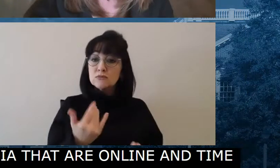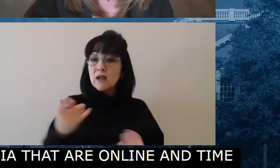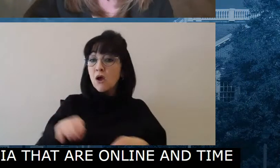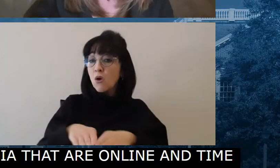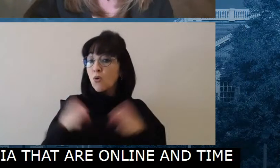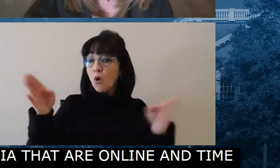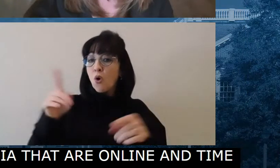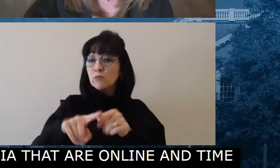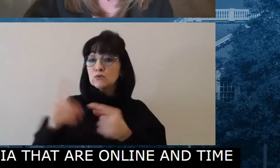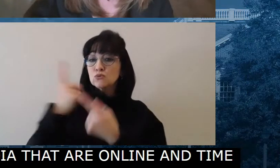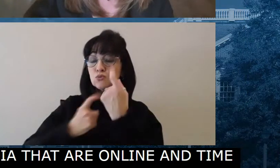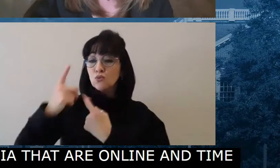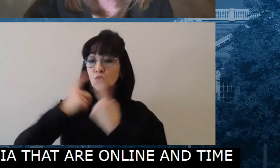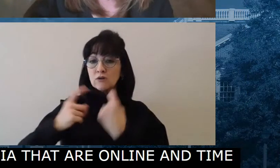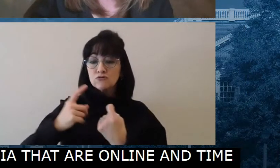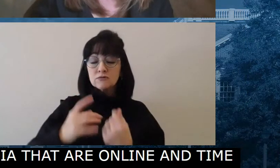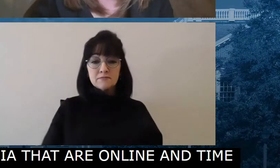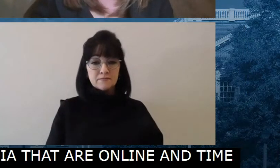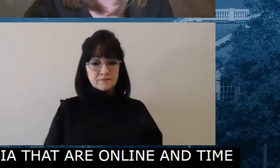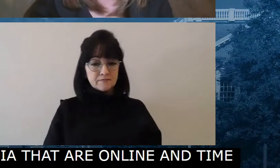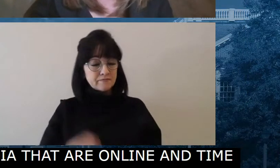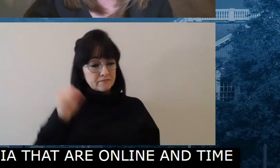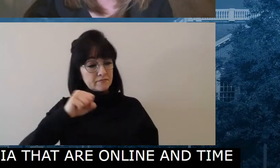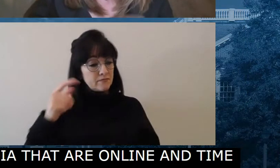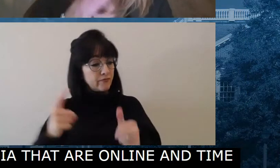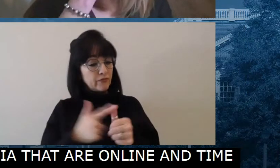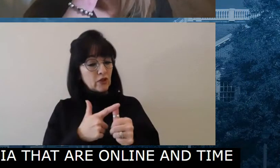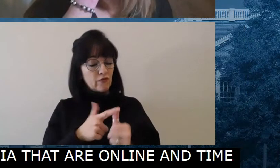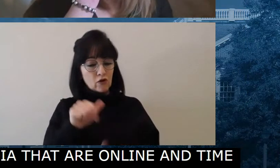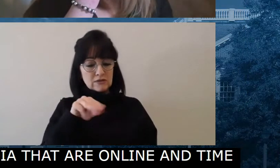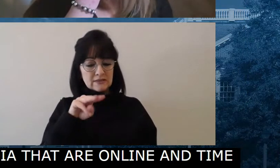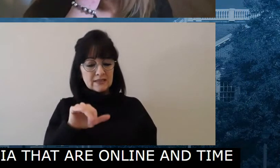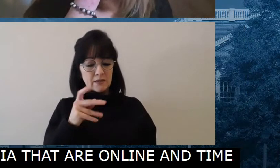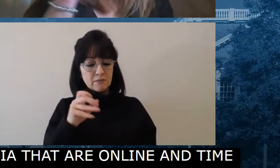All right, first we'll go to Amy Cherry with WDEL.